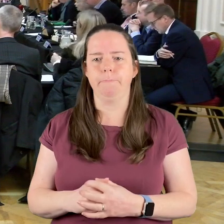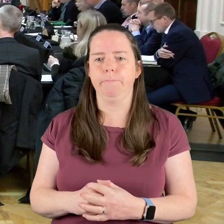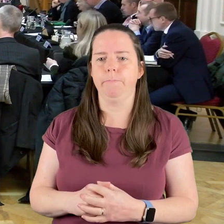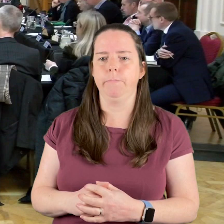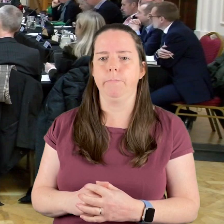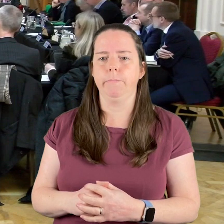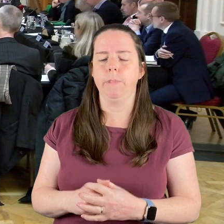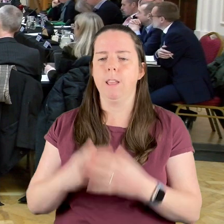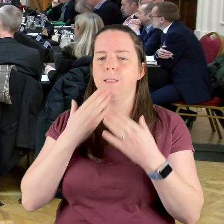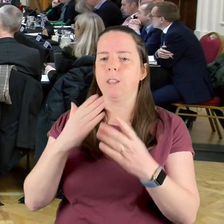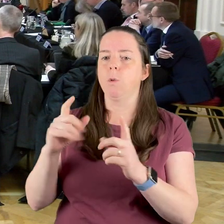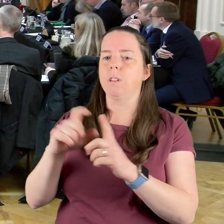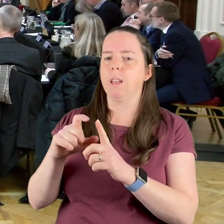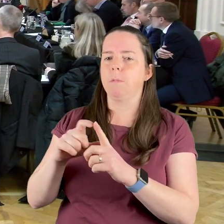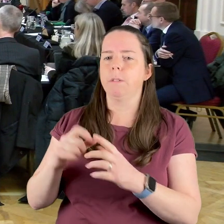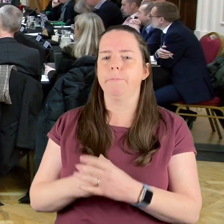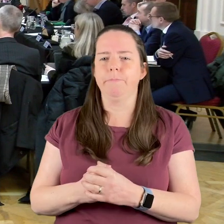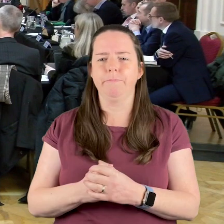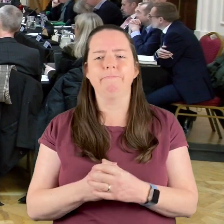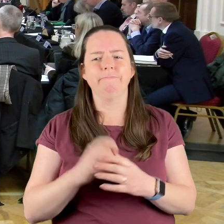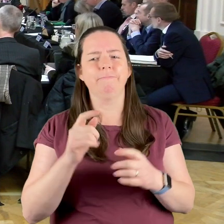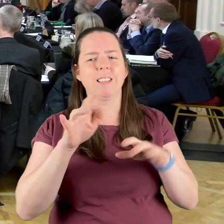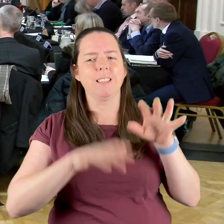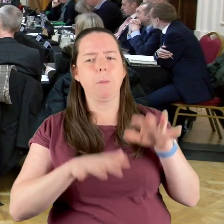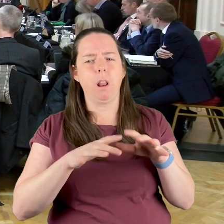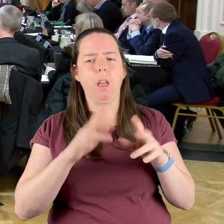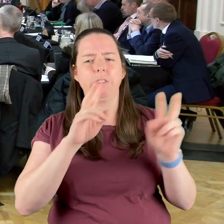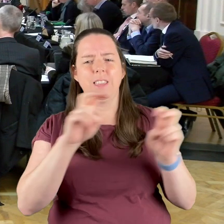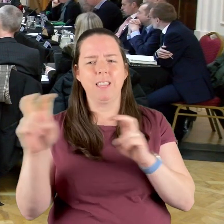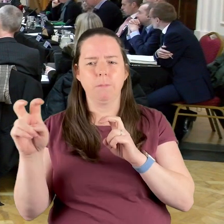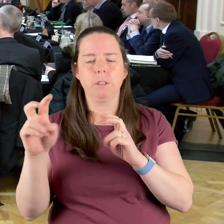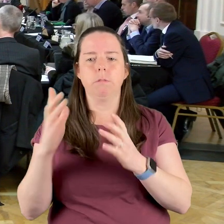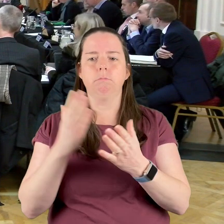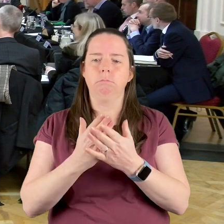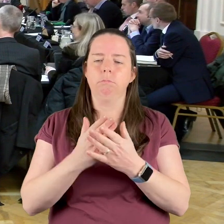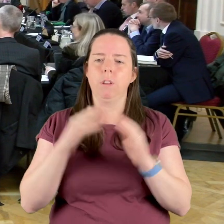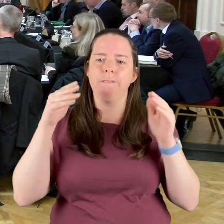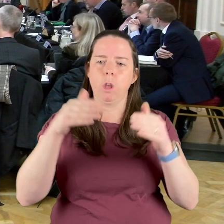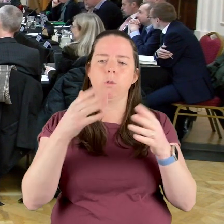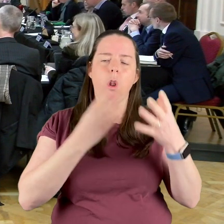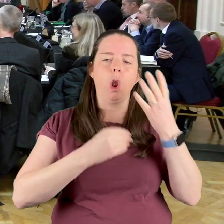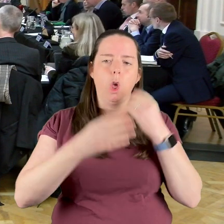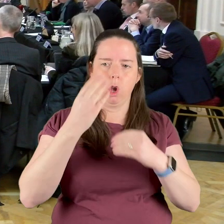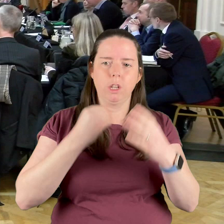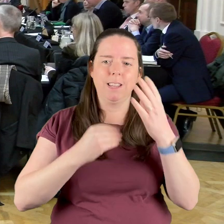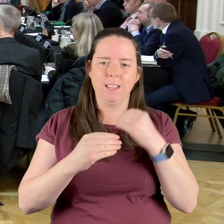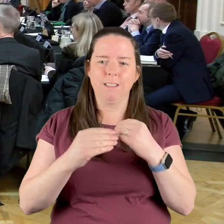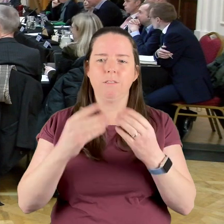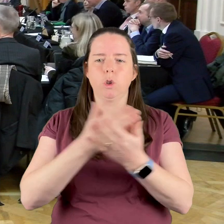our thinking a little bit. That's really important. Thank you. Dagmar. Yeah, and again,